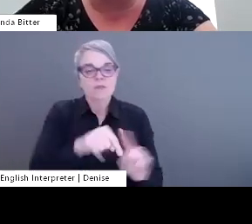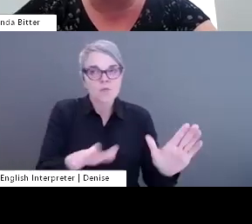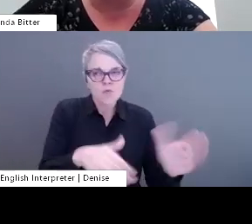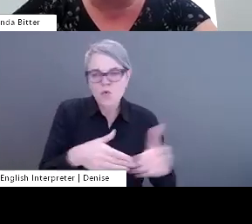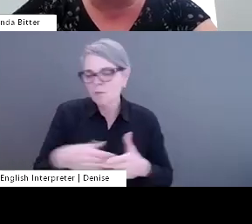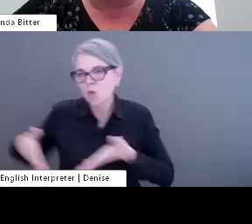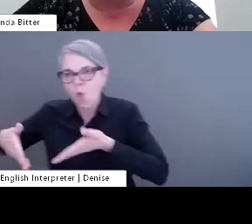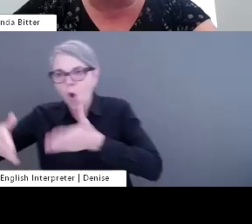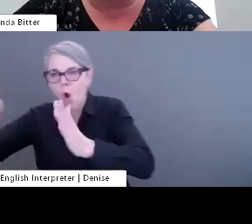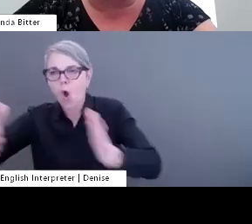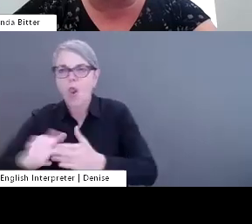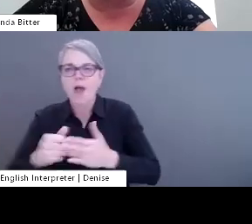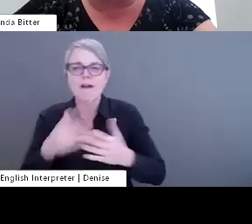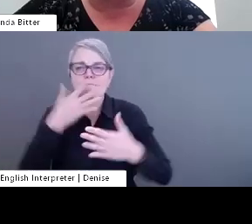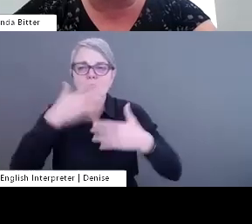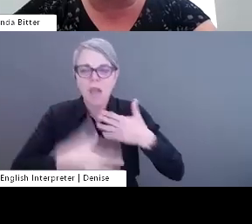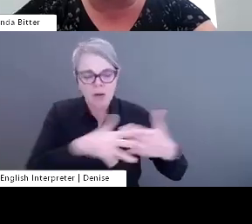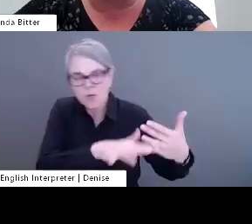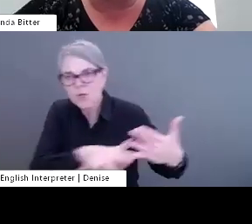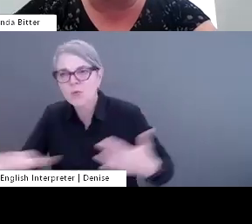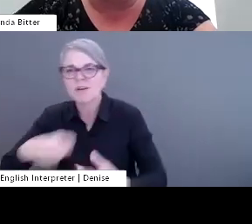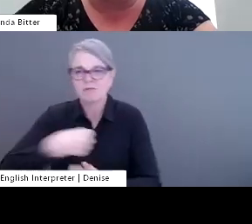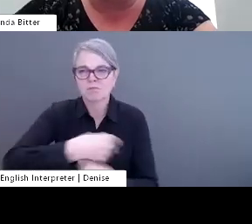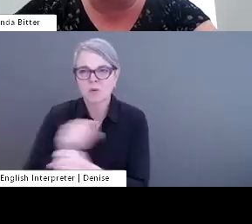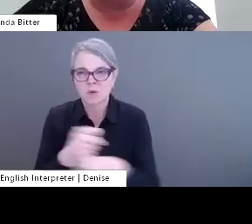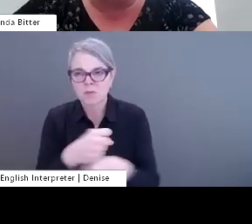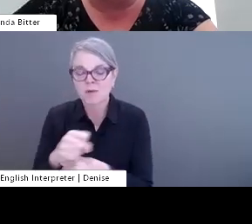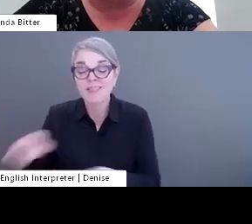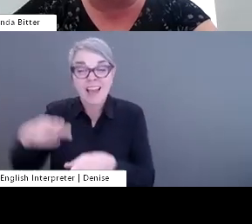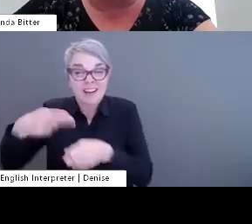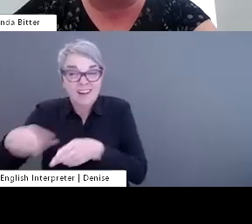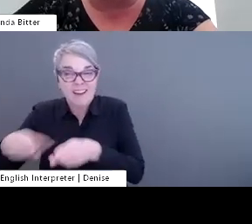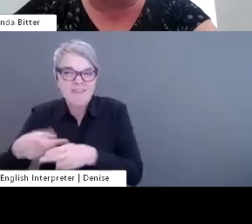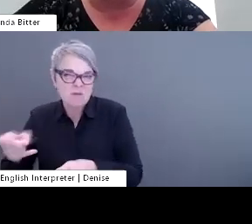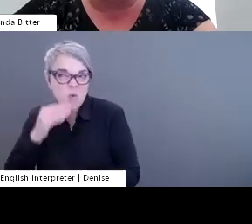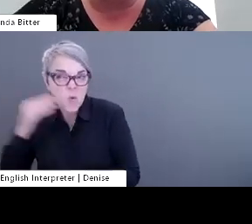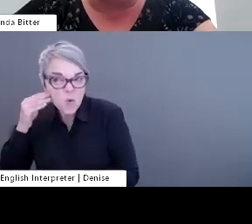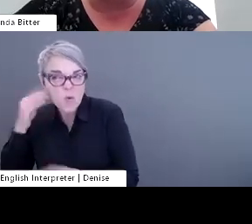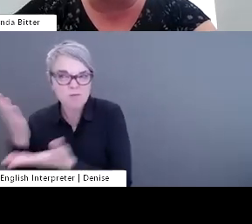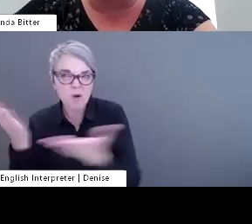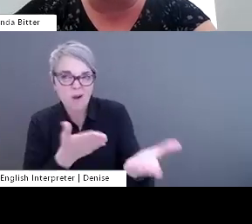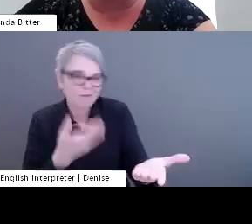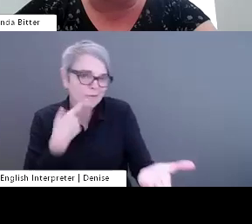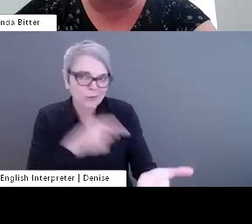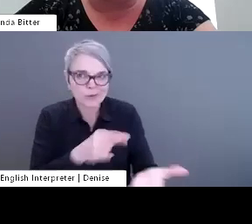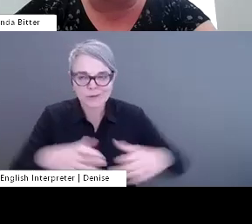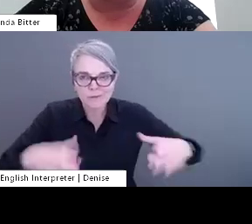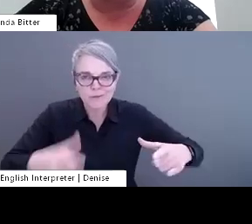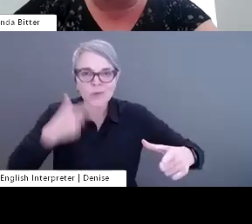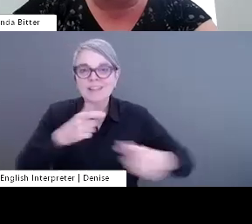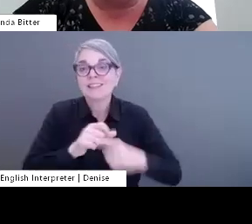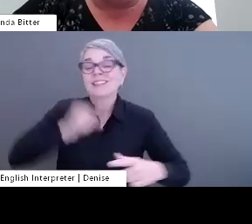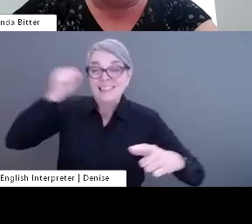mopped up. The knife that she brought from home was so that he could enjoy the meal. He stabbed her in the right shoulder 2 times. He was trying for the